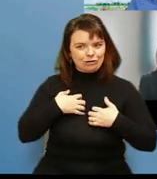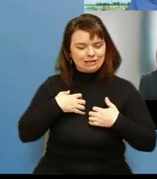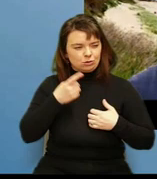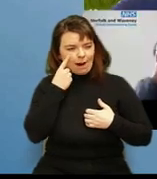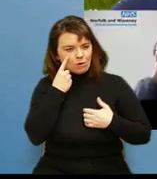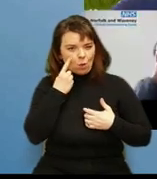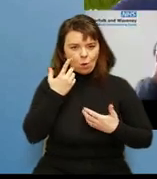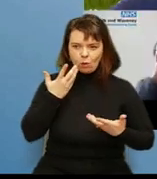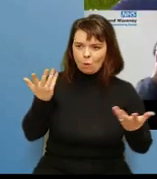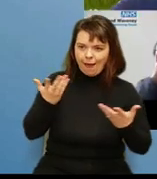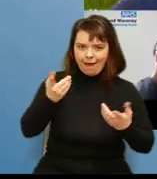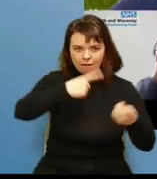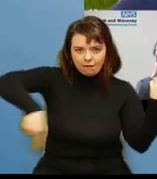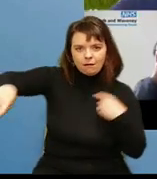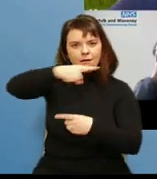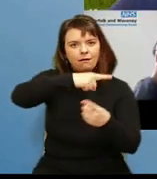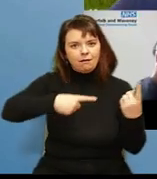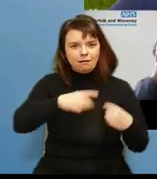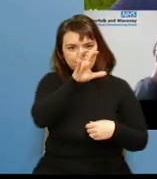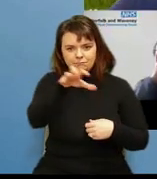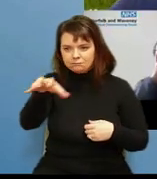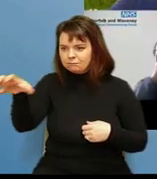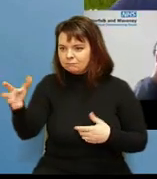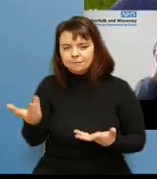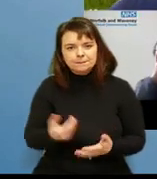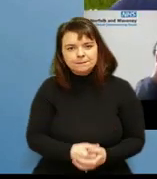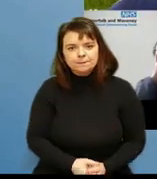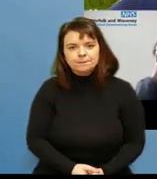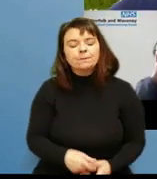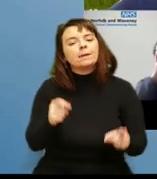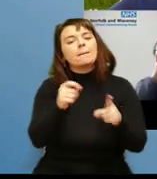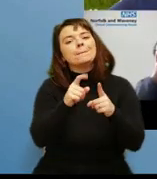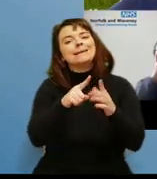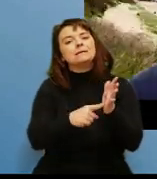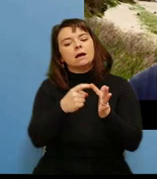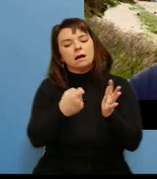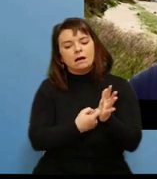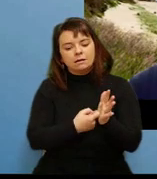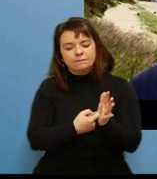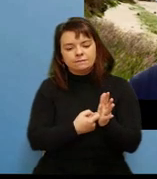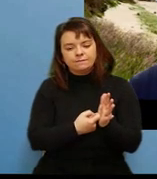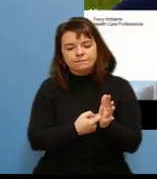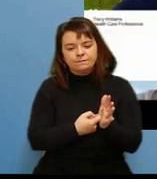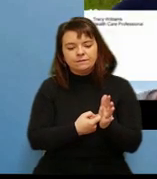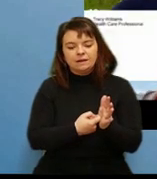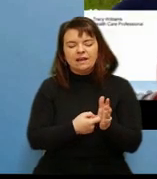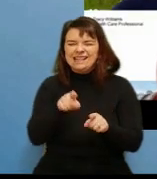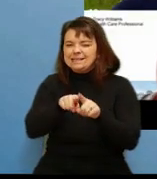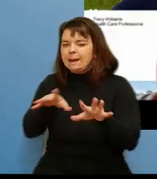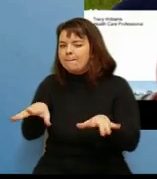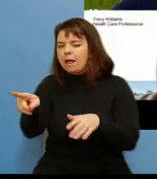quite interesting, you know, to see where we all are. Indeed. Thanks,